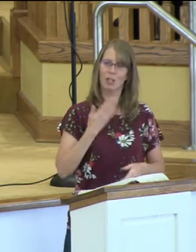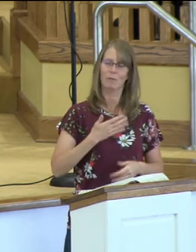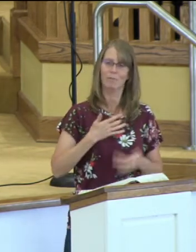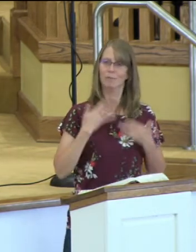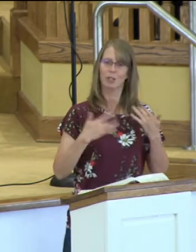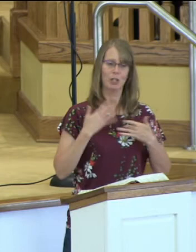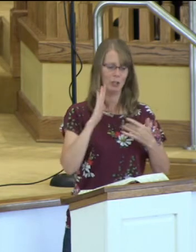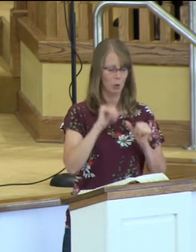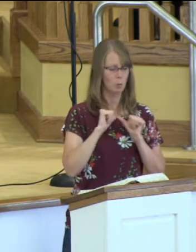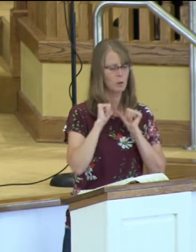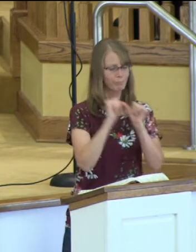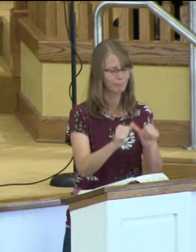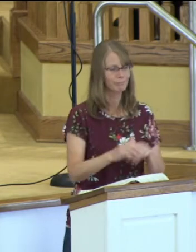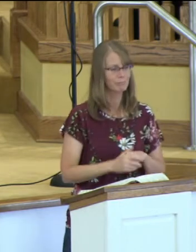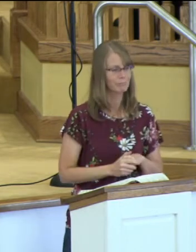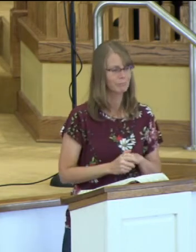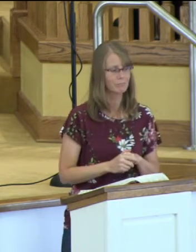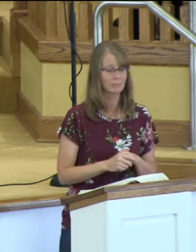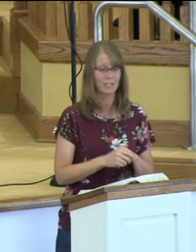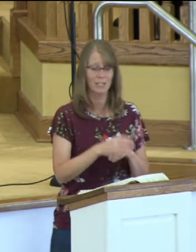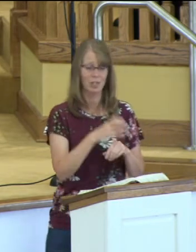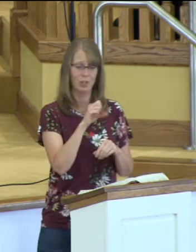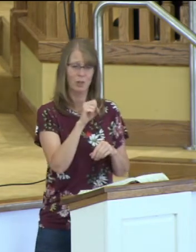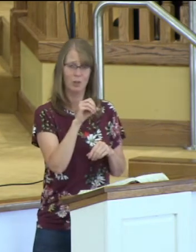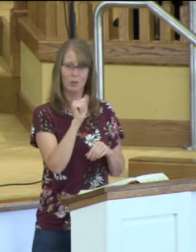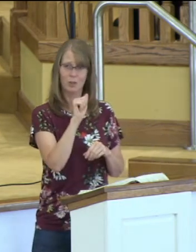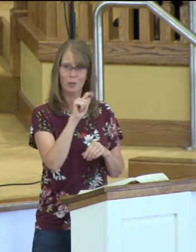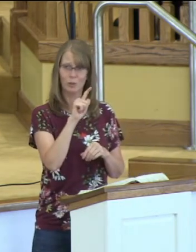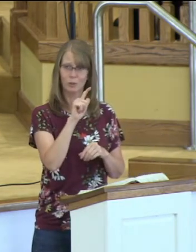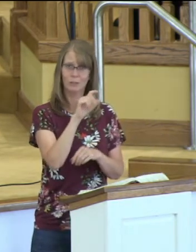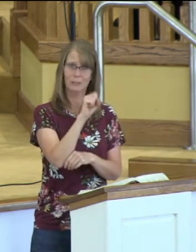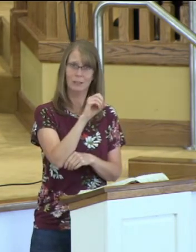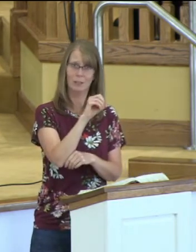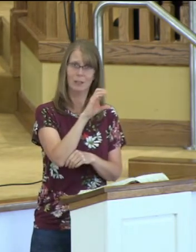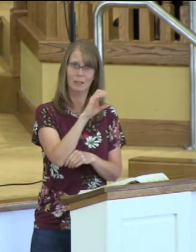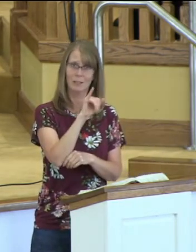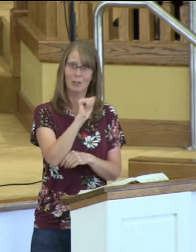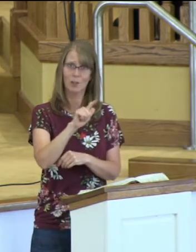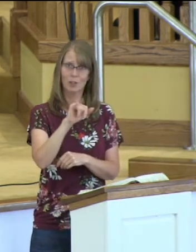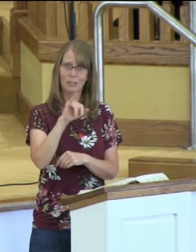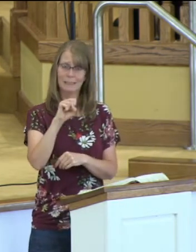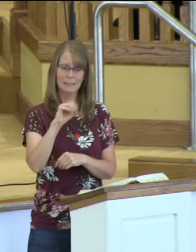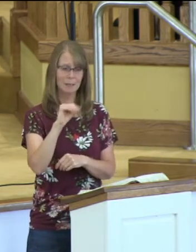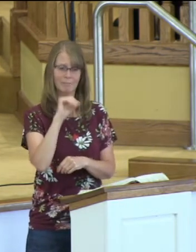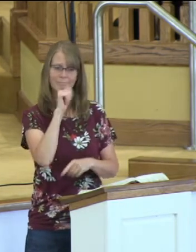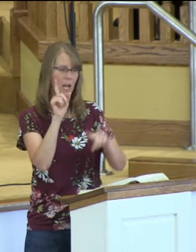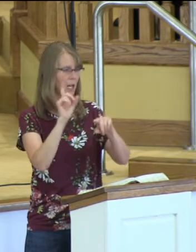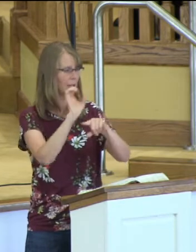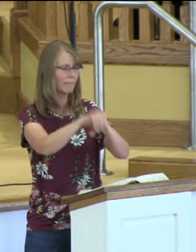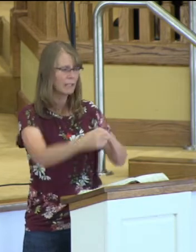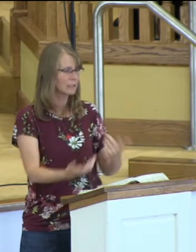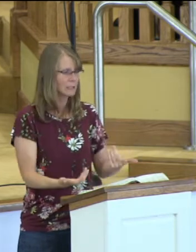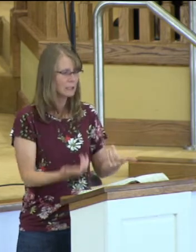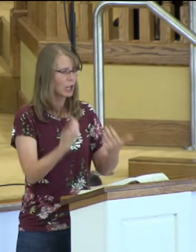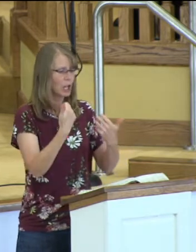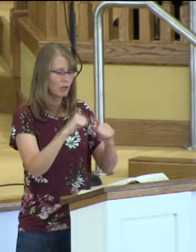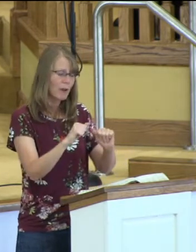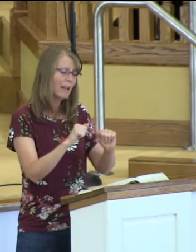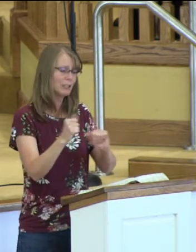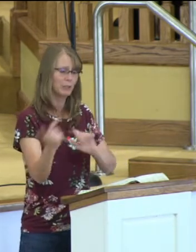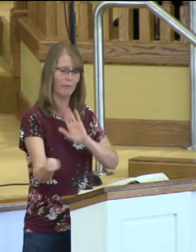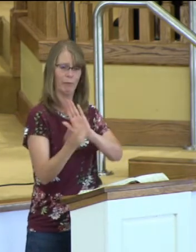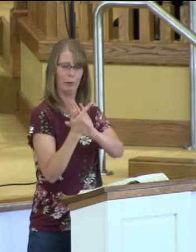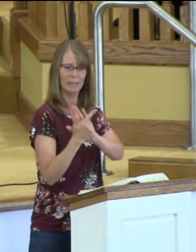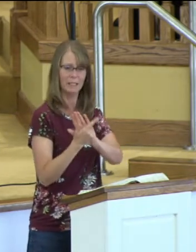socialism has not defeated it. They have tried to stomp it out. They have tried to law it out. They have tried to make it legal. Hey,